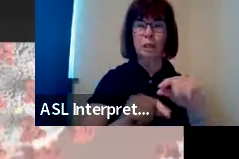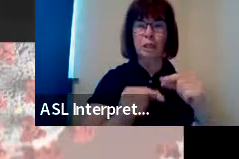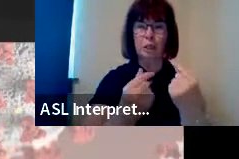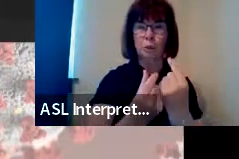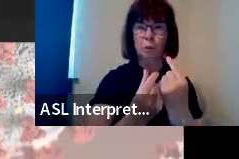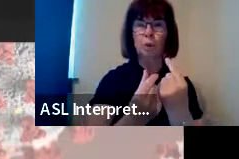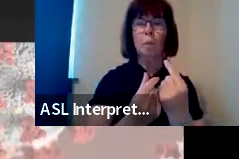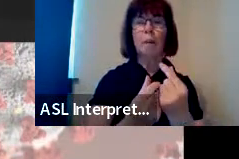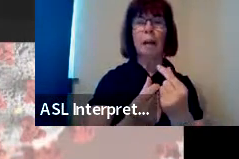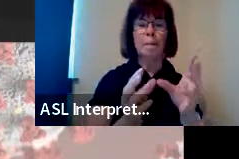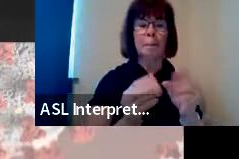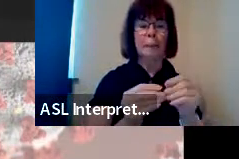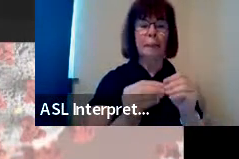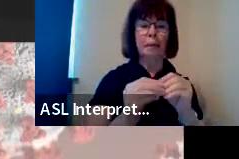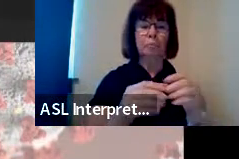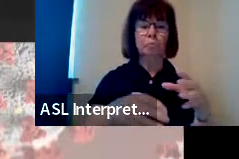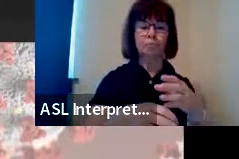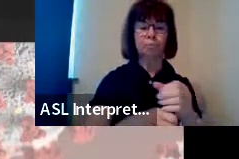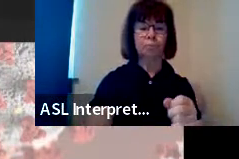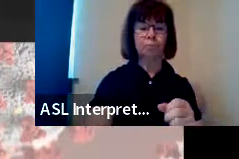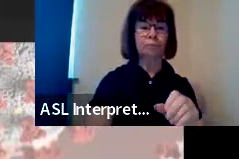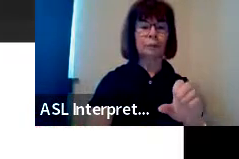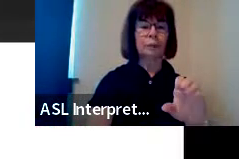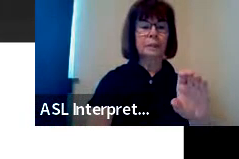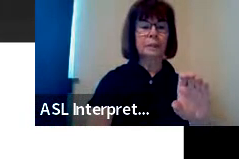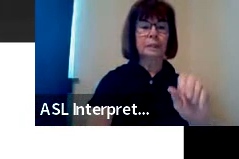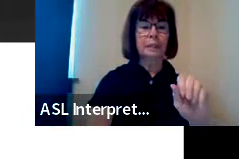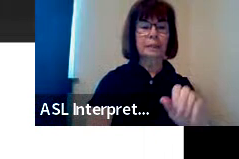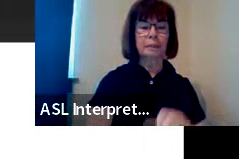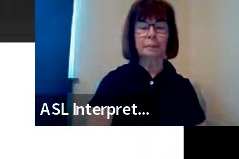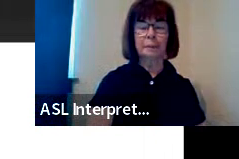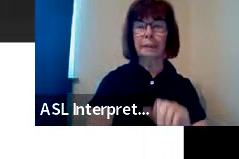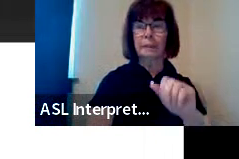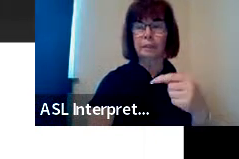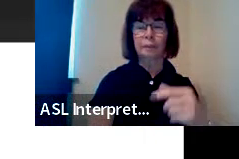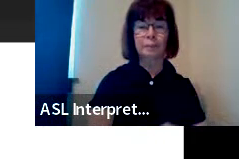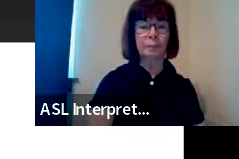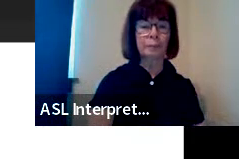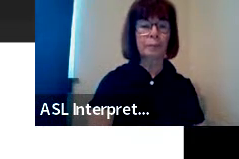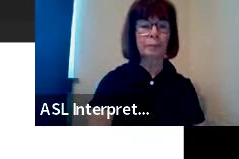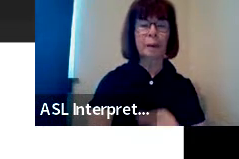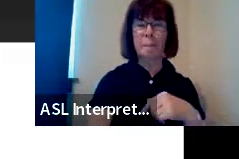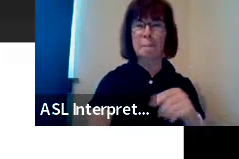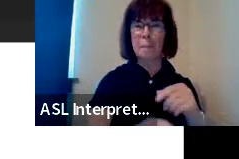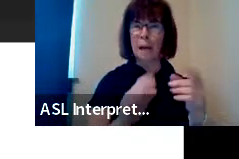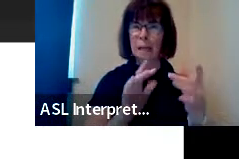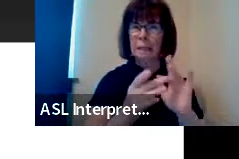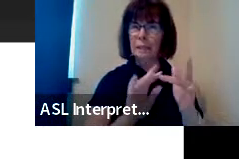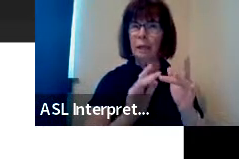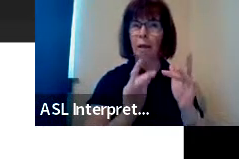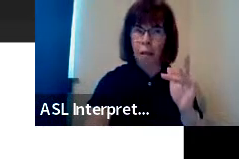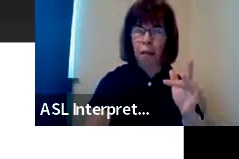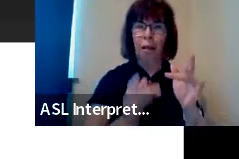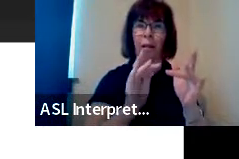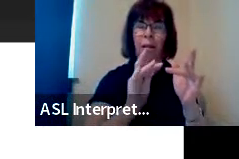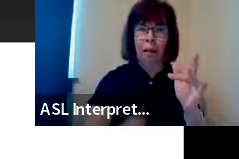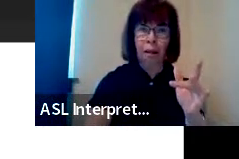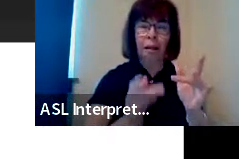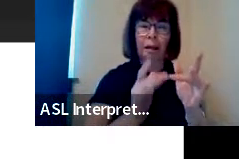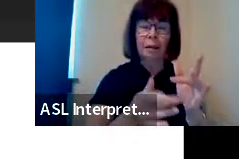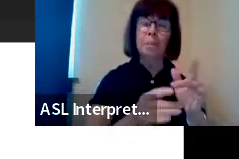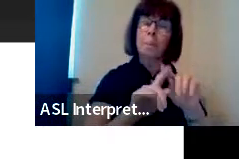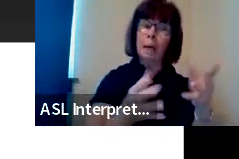My internet is unstable, so I will try to go quickly. Wanted to welcome you here